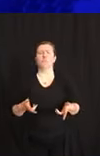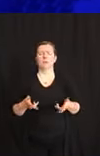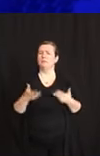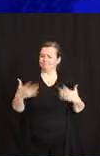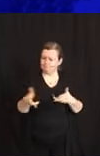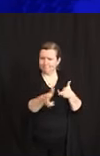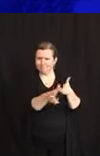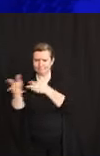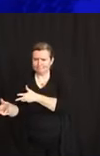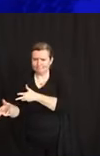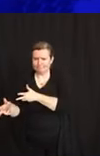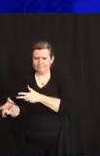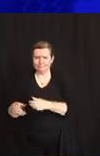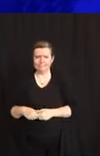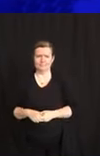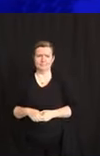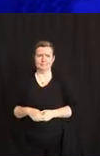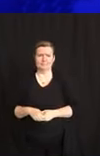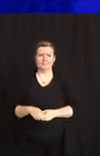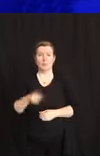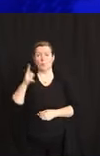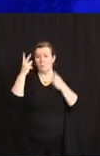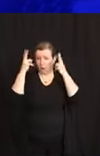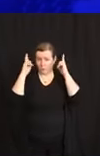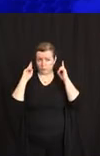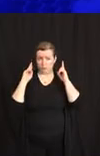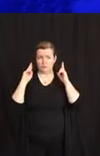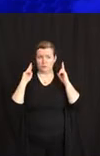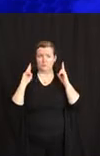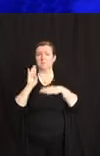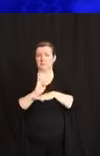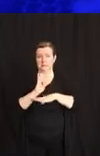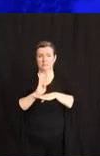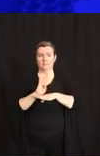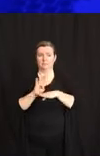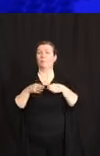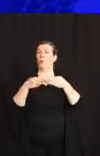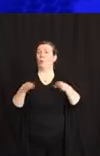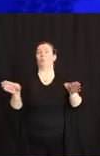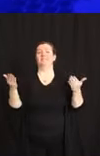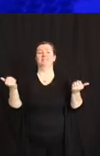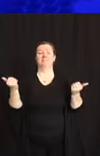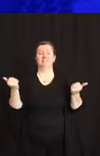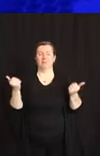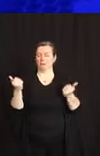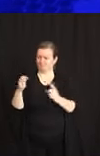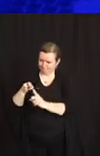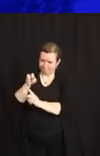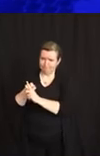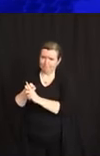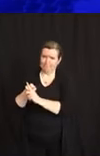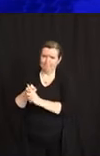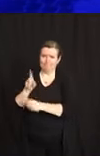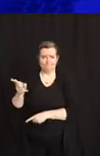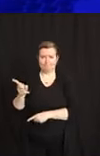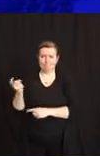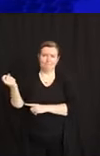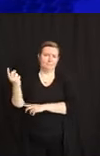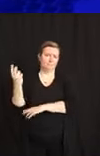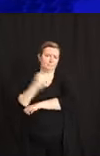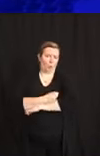having his business open. In Lakewood, police responded to 8 kids that were playing in the gym